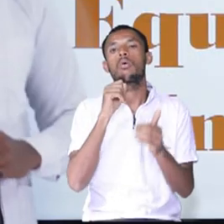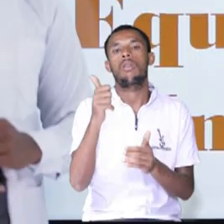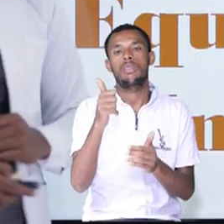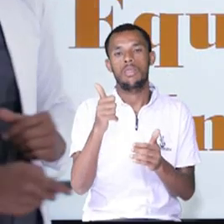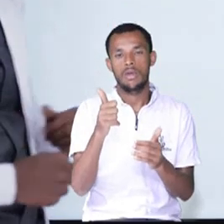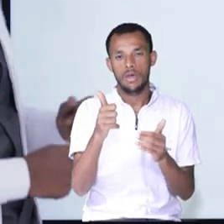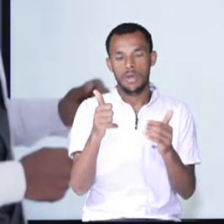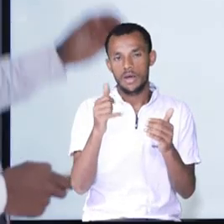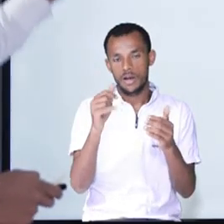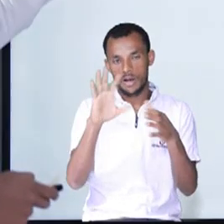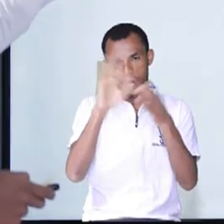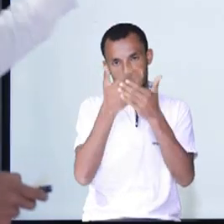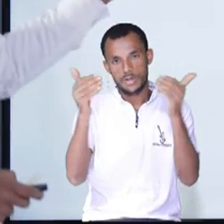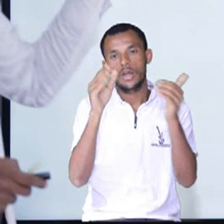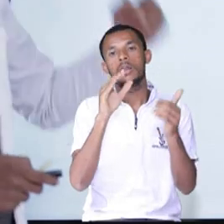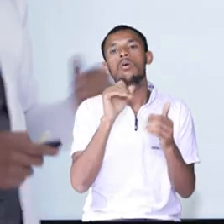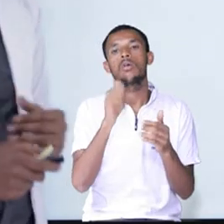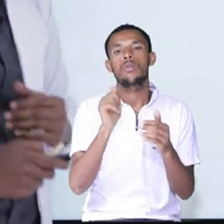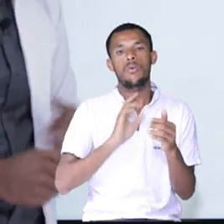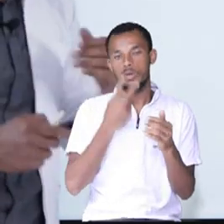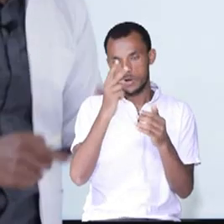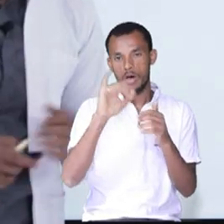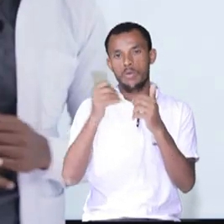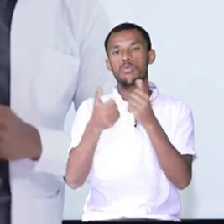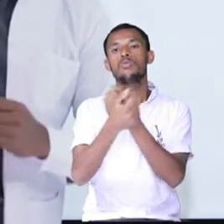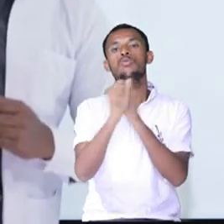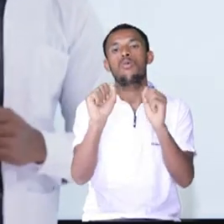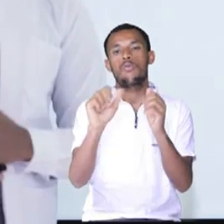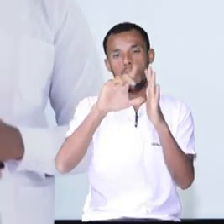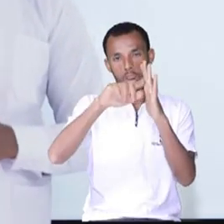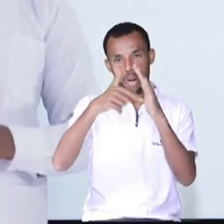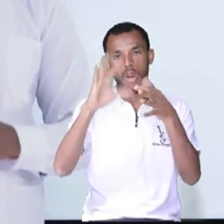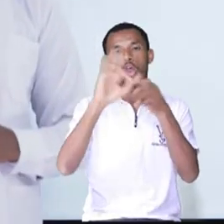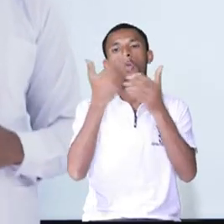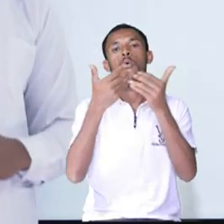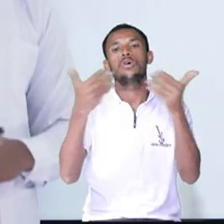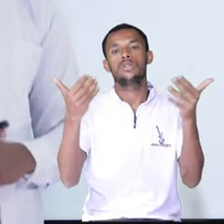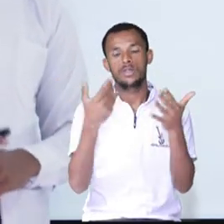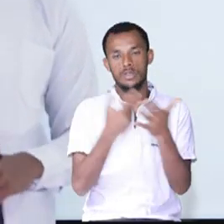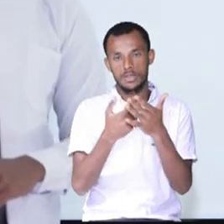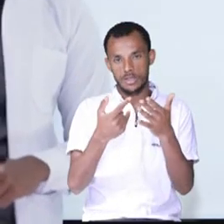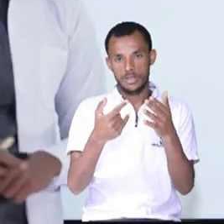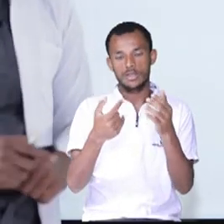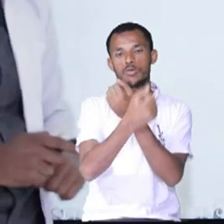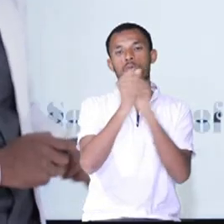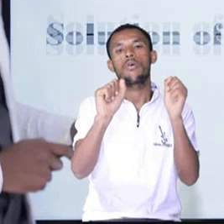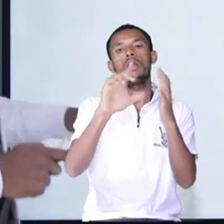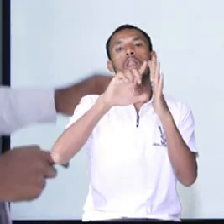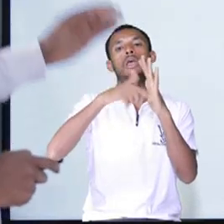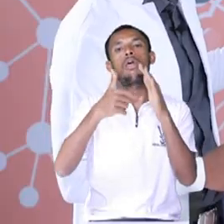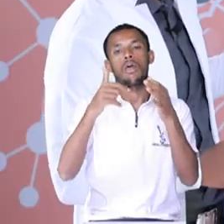and inequality, first we saw how to solve a linear equation. In the case of solving linear